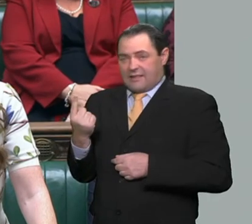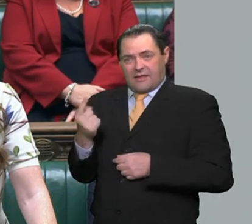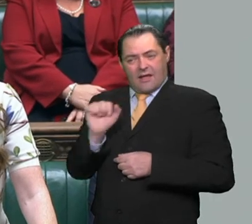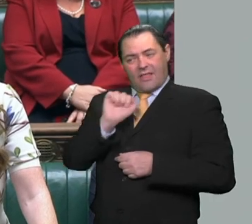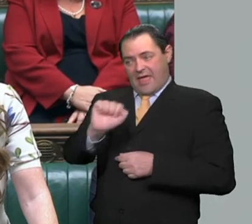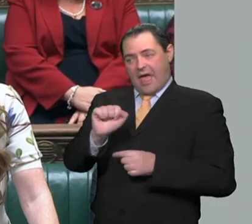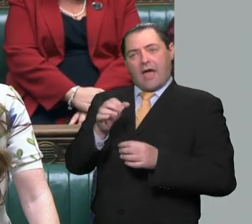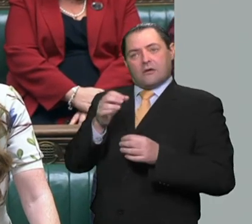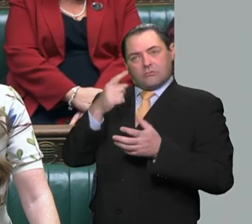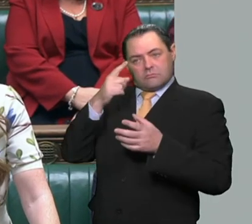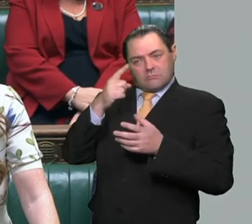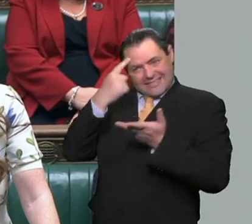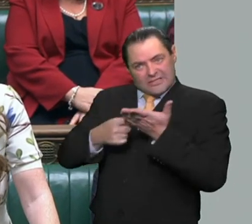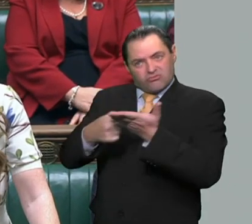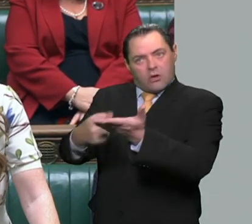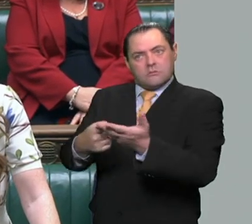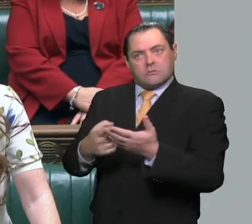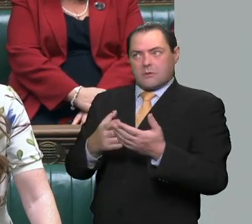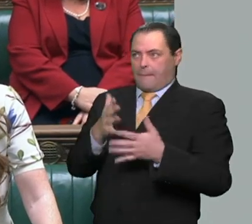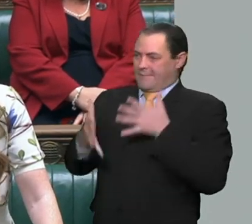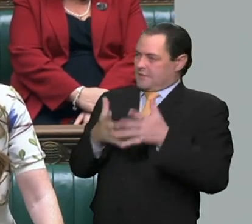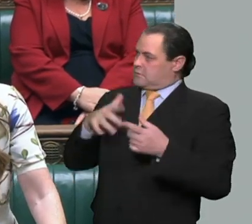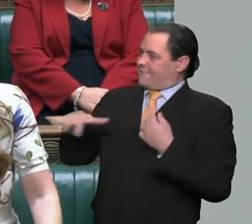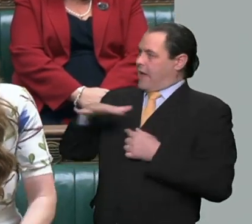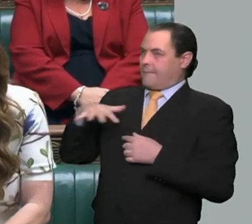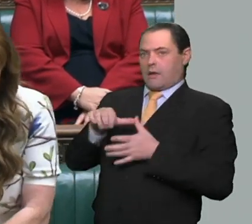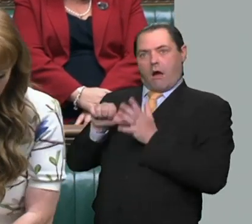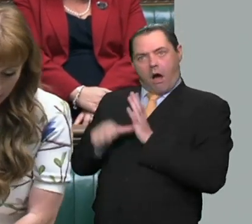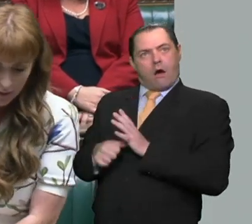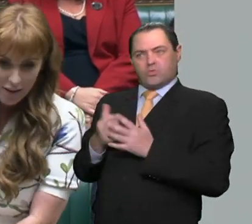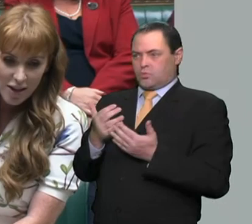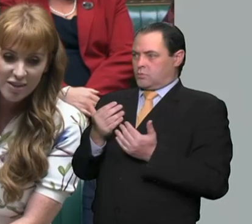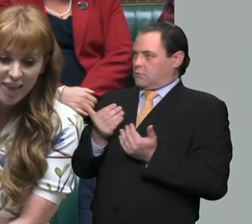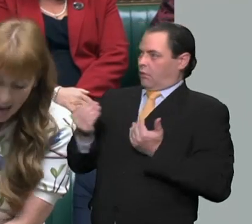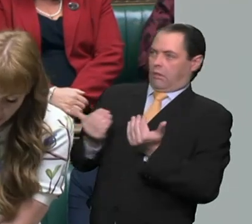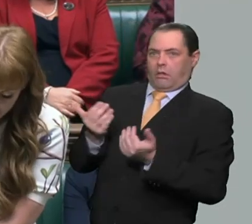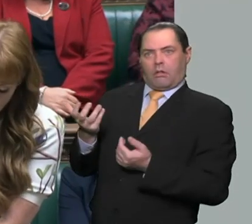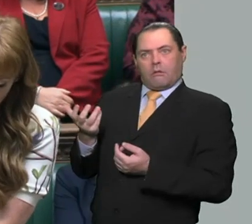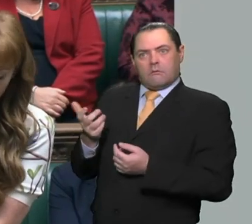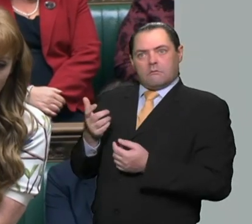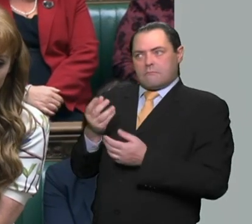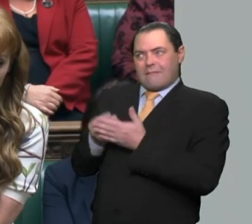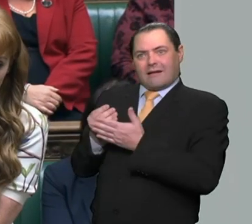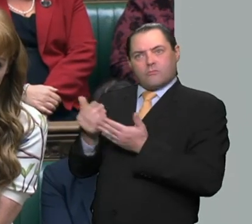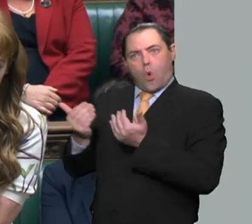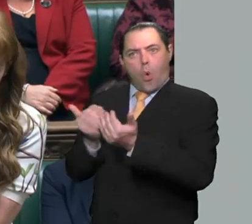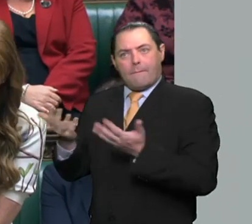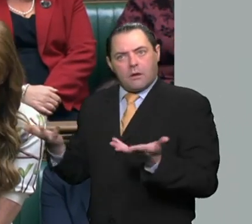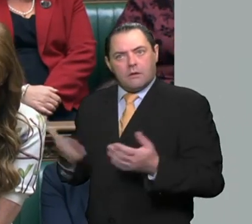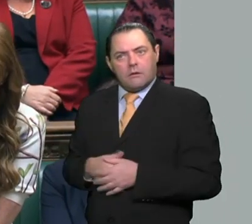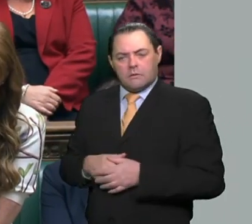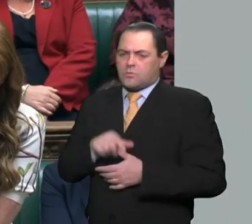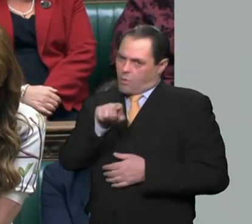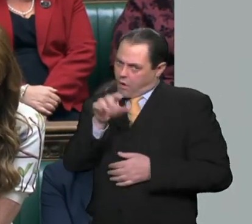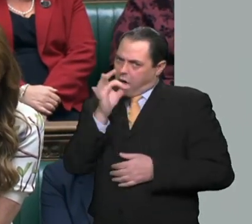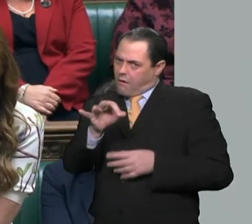political choices have made it harder for working families to get by. So can the Deputy Prime Minister tell